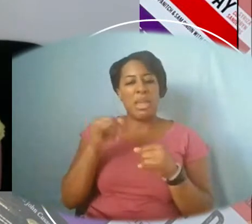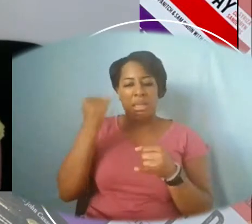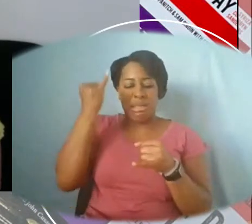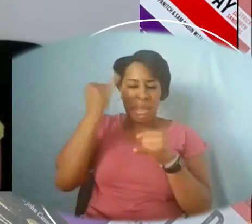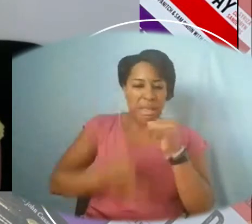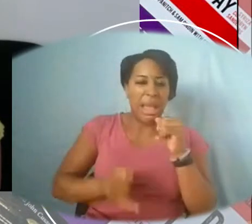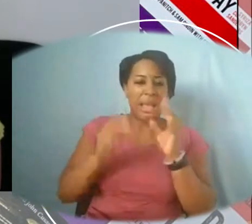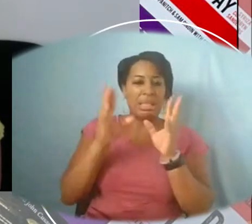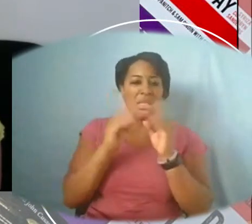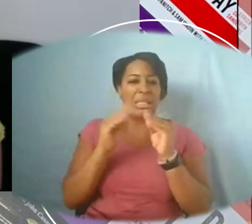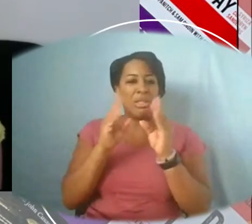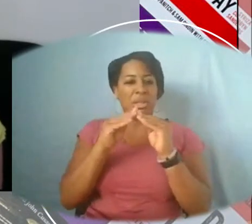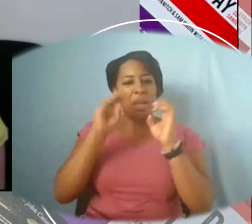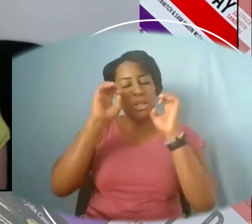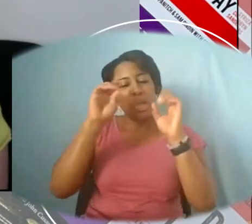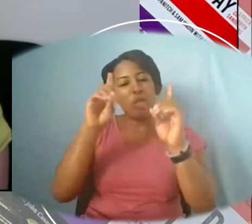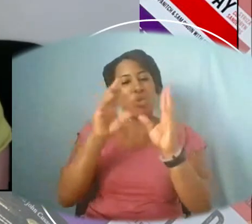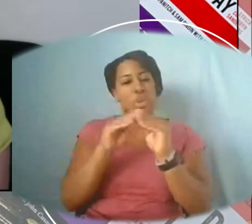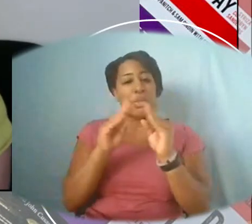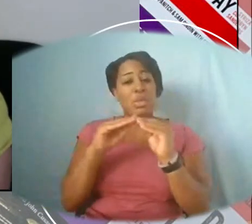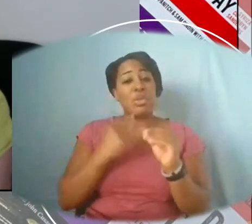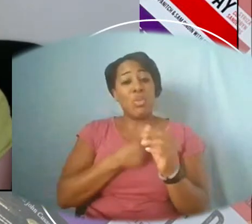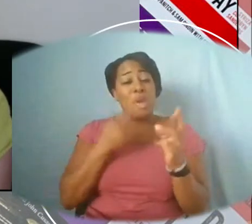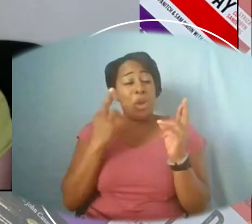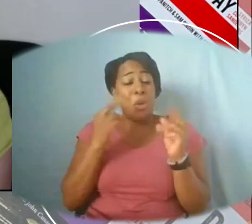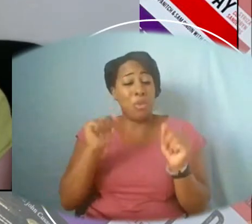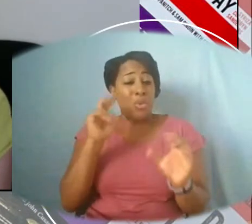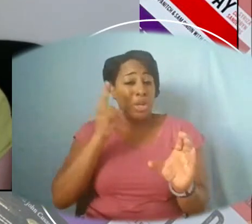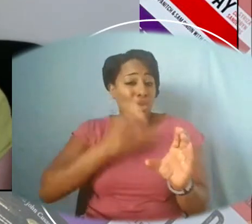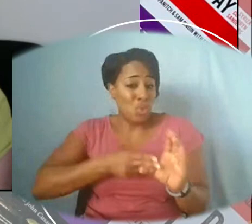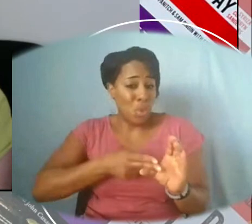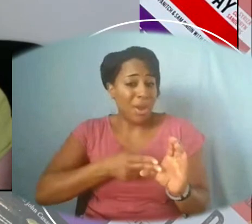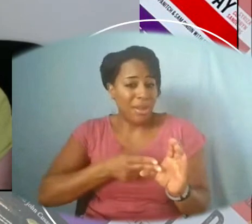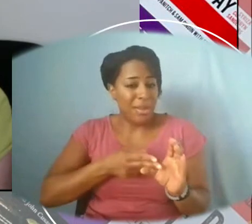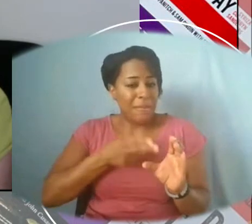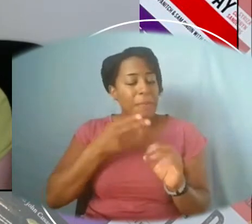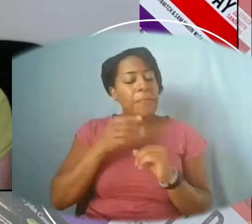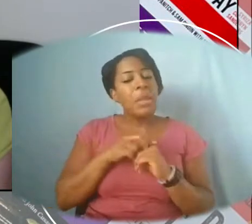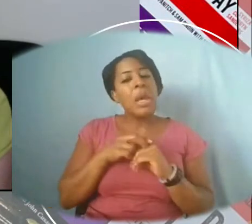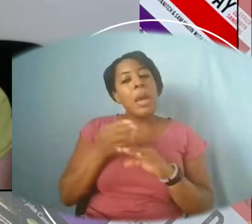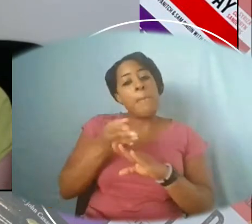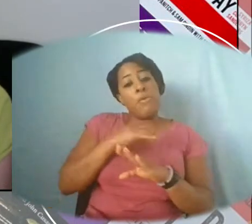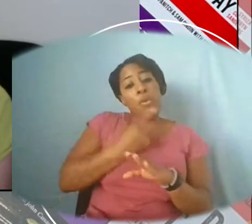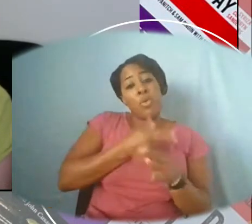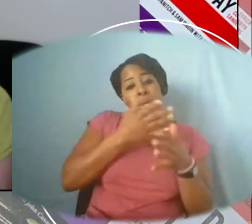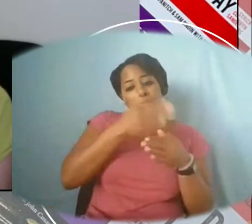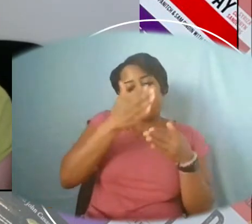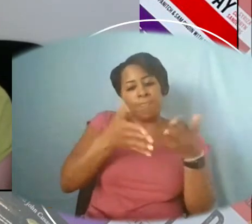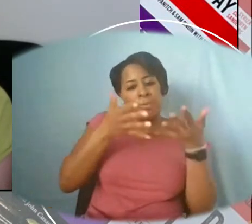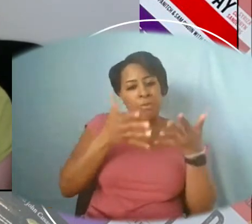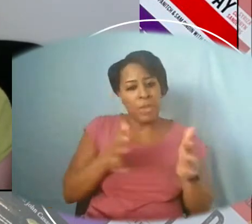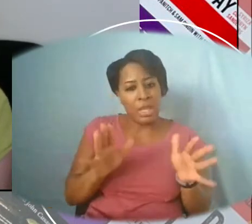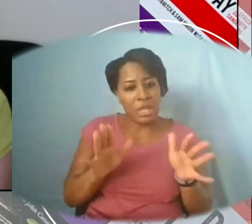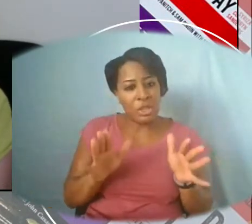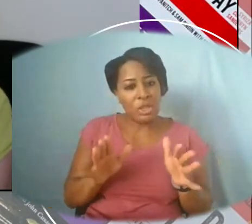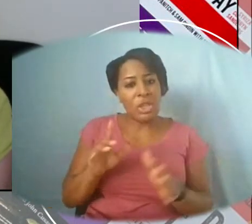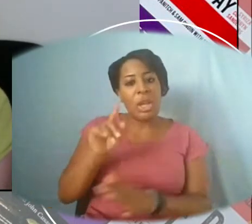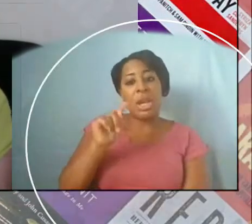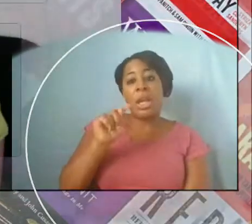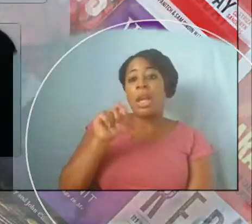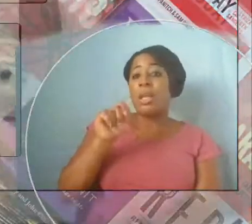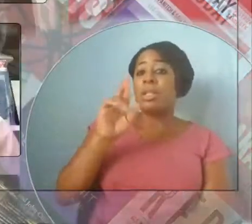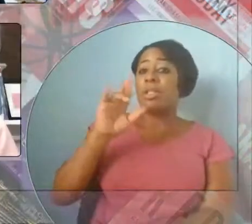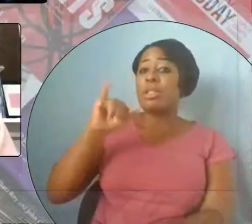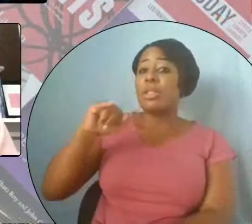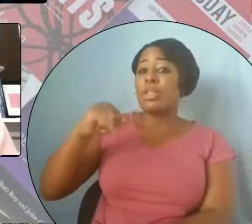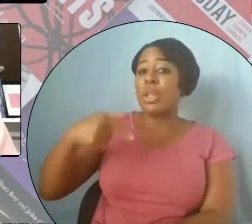we hope that you can join us for that. Before we end up closing, and Tariq, if you feel inspired, because